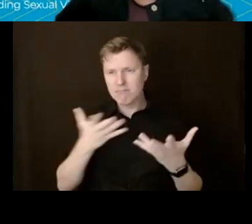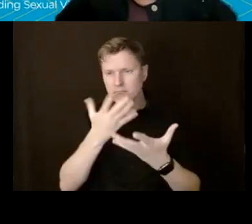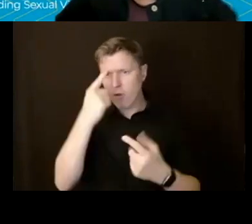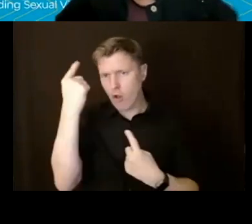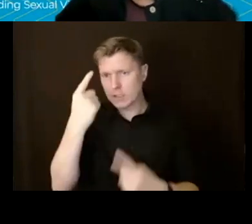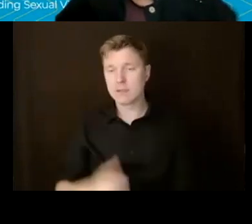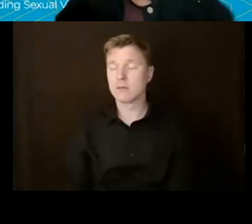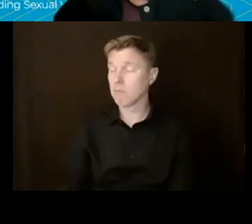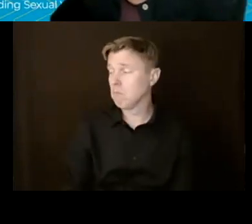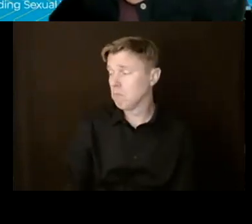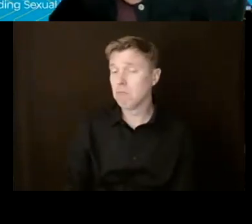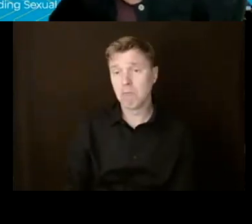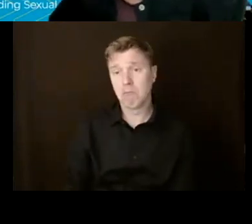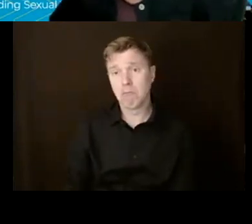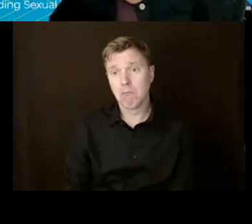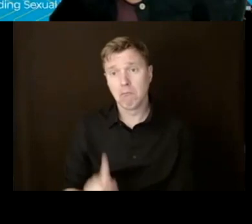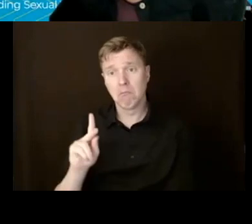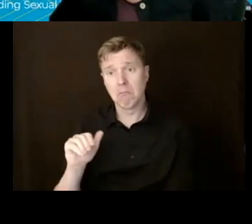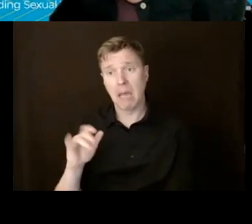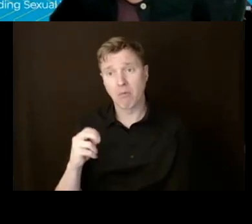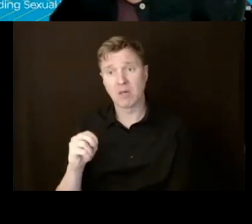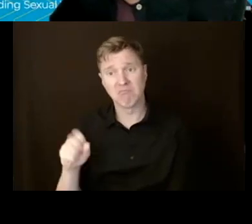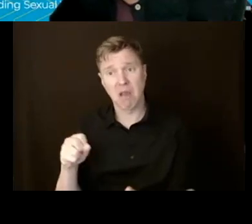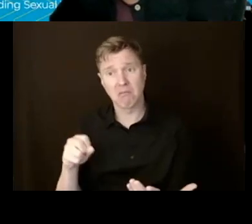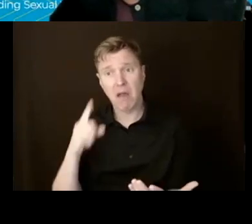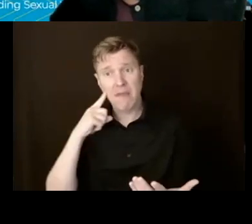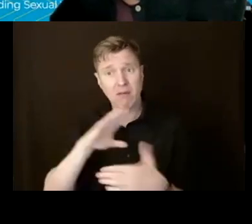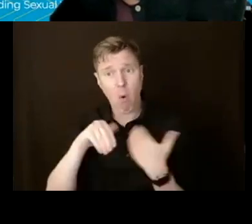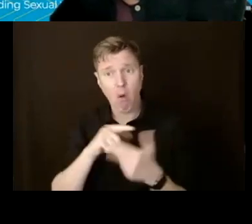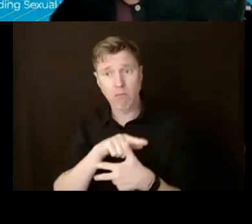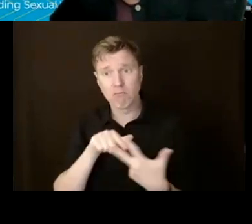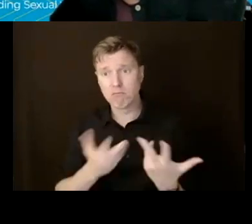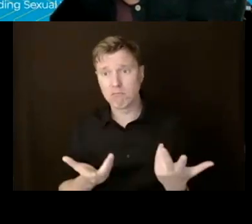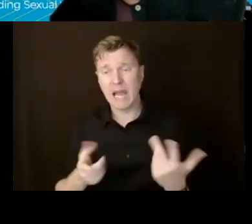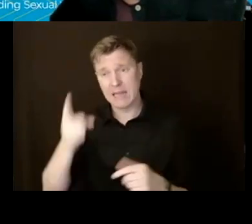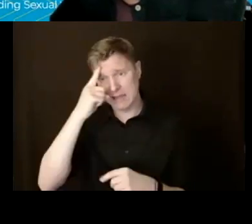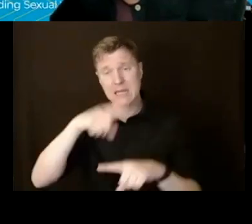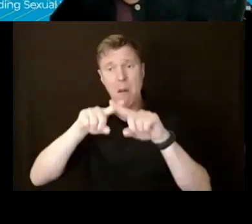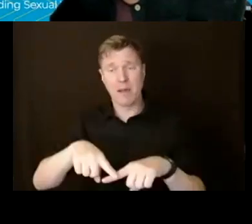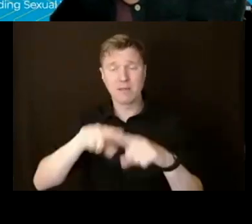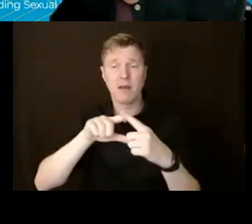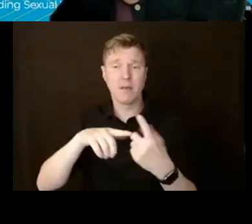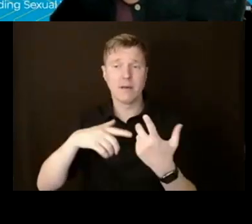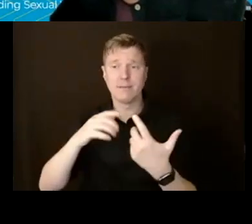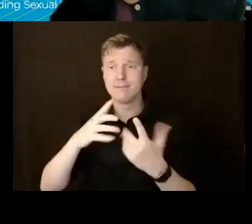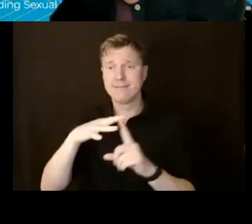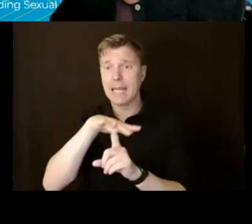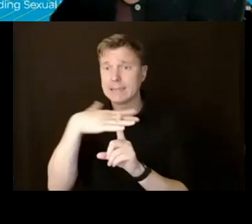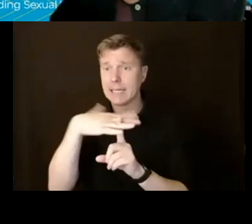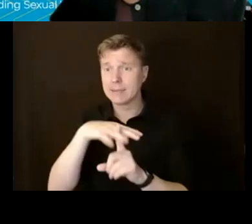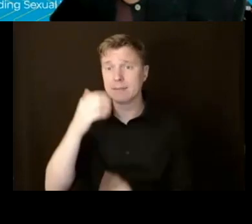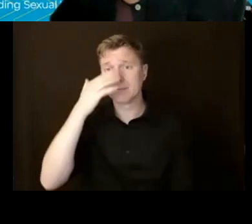Yeah, I'd say all of the above. I think it depends a lot on your context. The way that